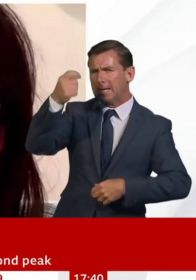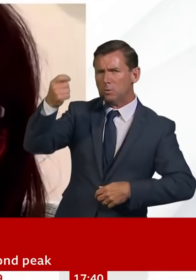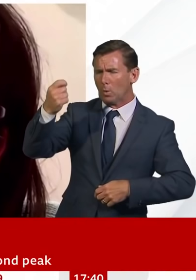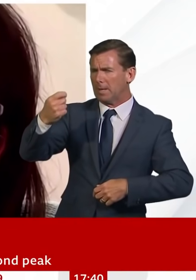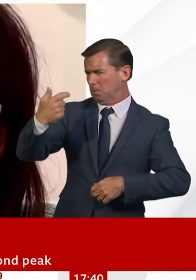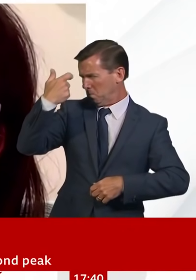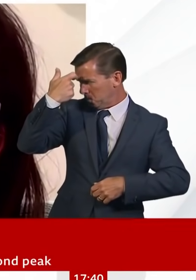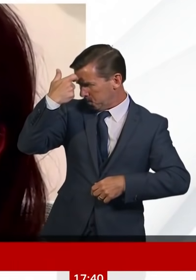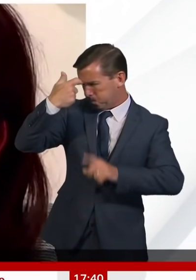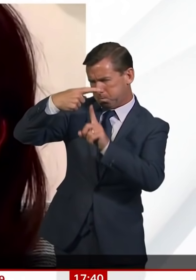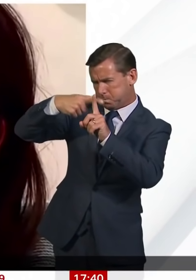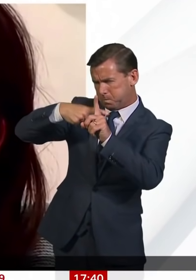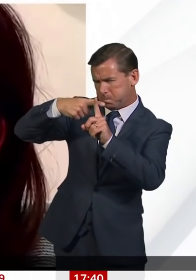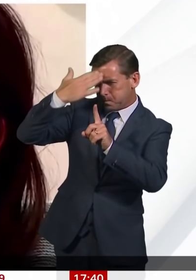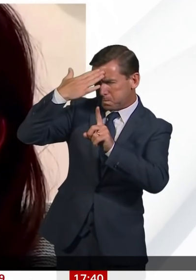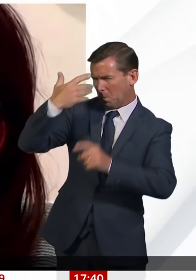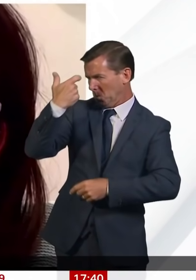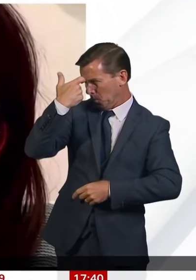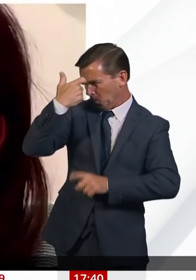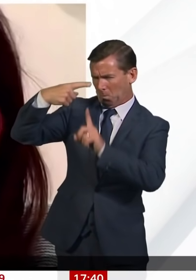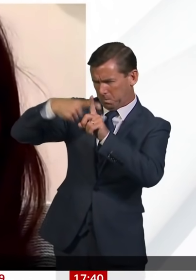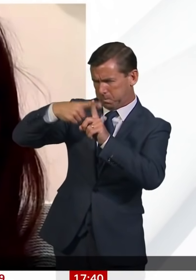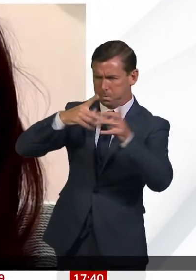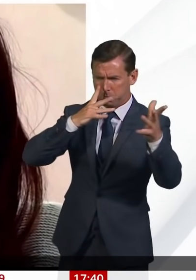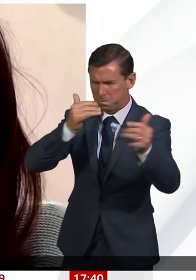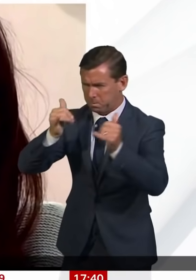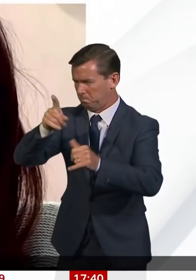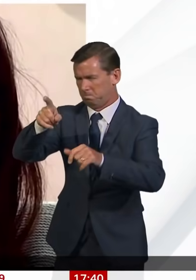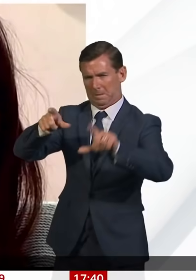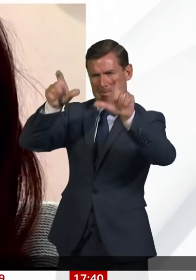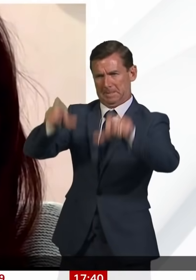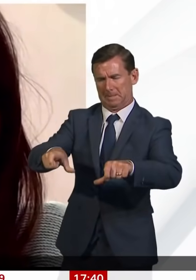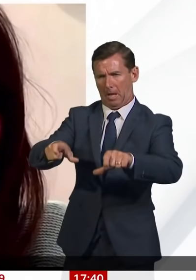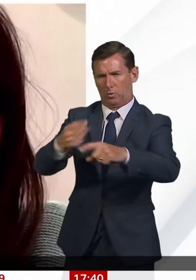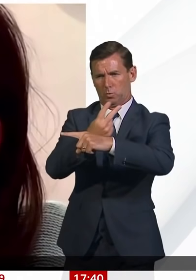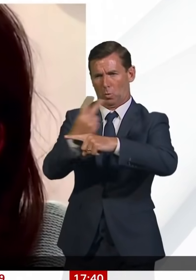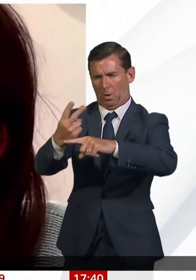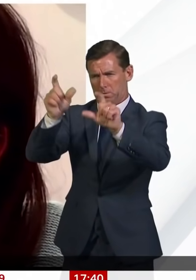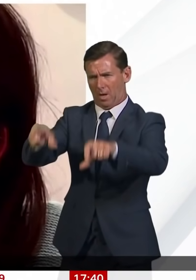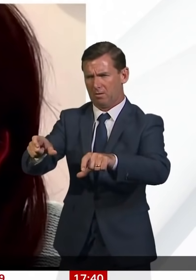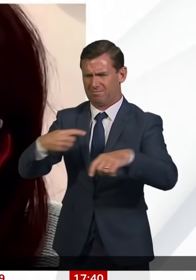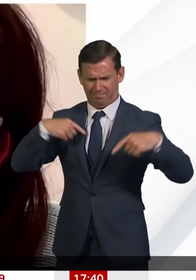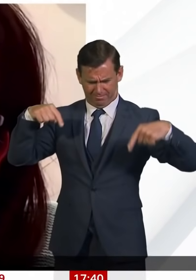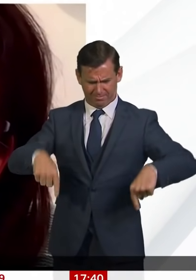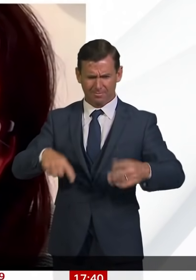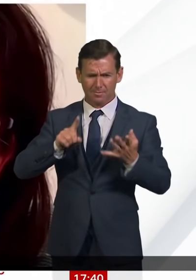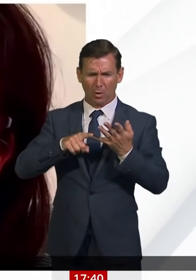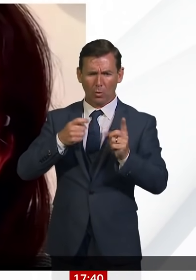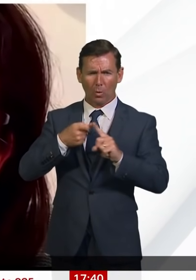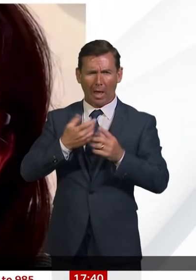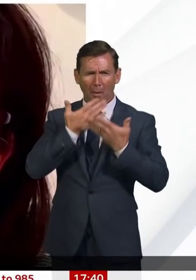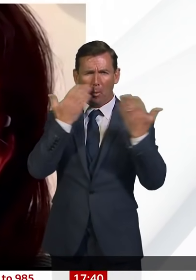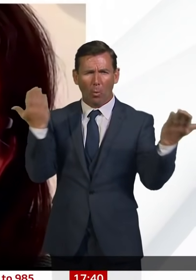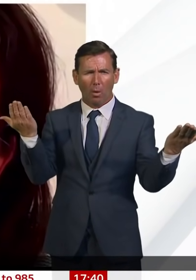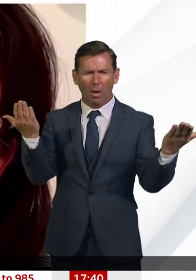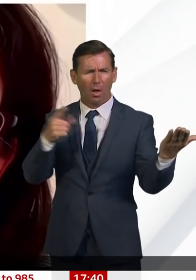other forms of screening weeks ago, and in some cases have quarantine restrictions in place for new arrivals. Just wondering why we haven't followed a similar route and